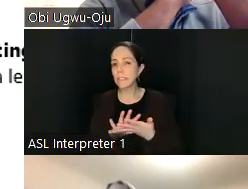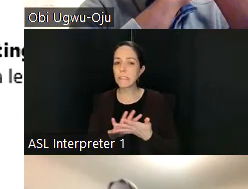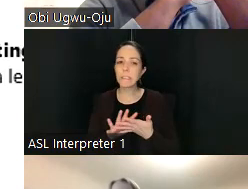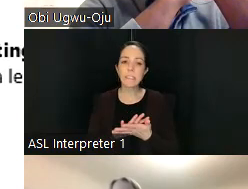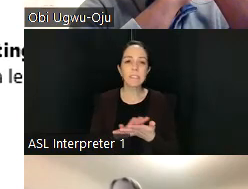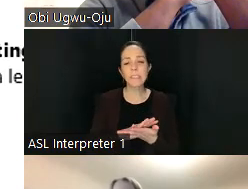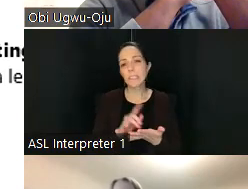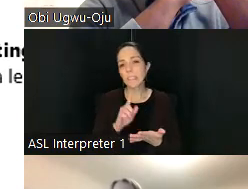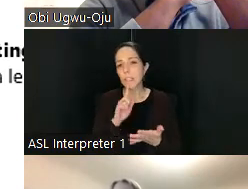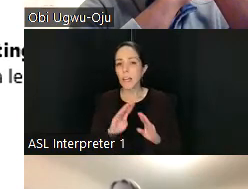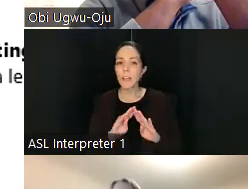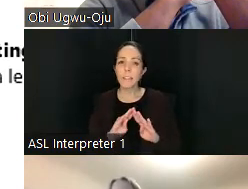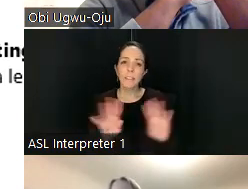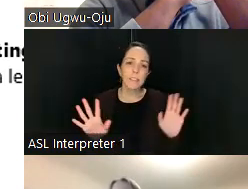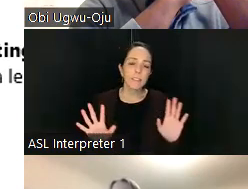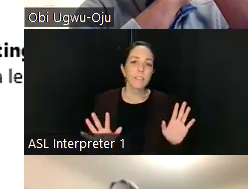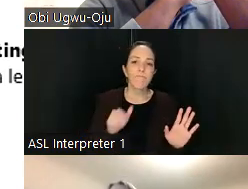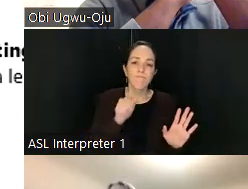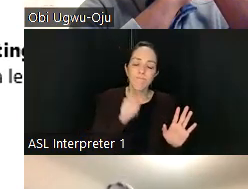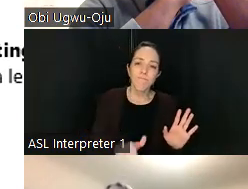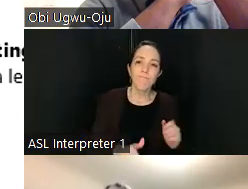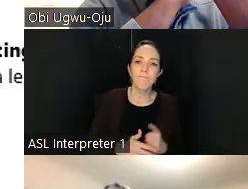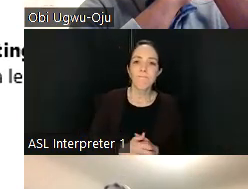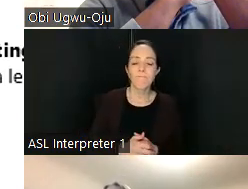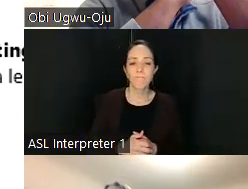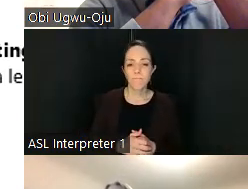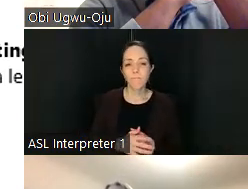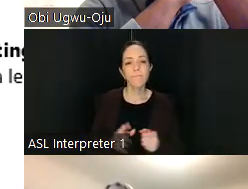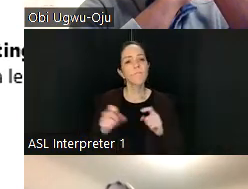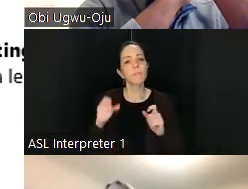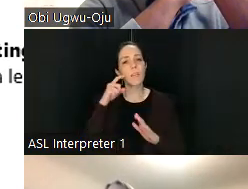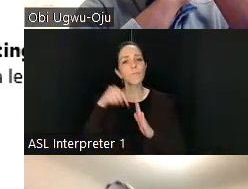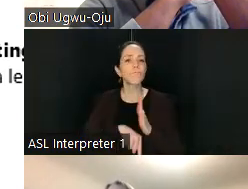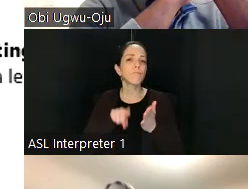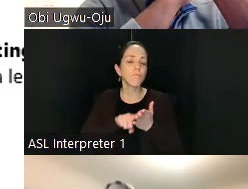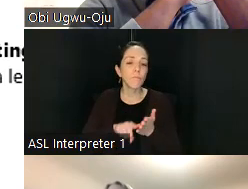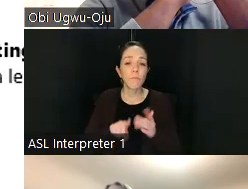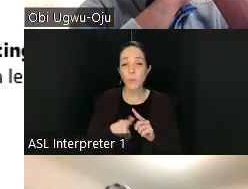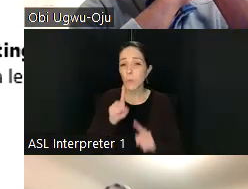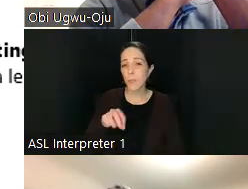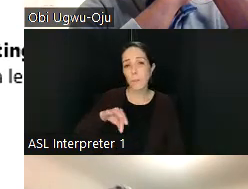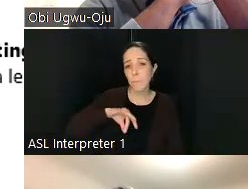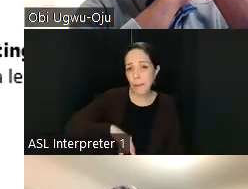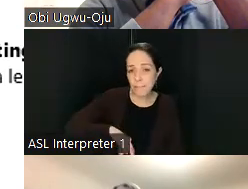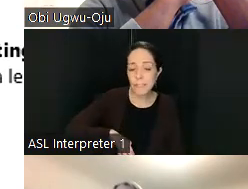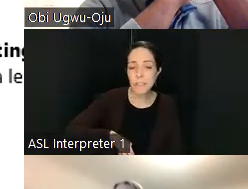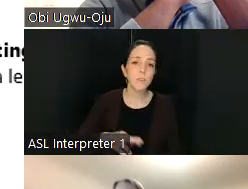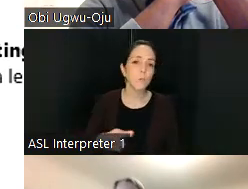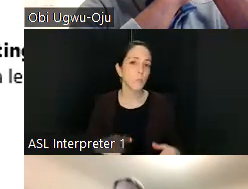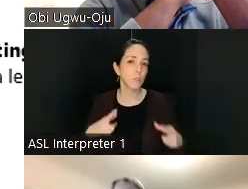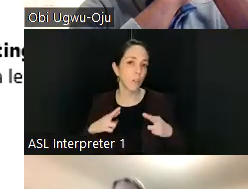think, we can look into some of this, but I've got to say the benefits and the retirement benefits, some of